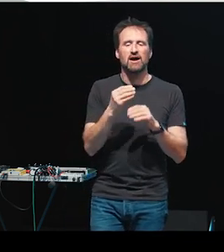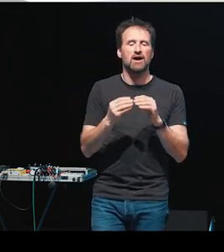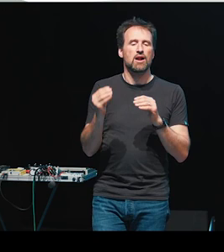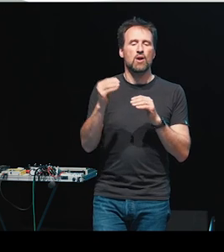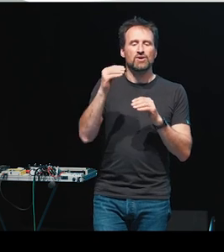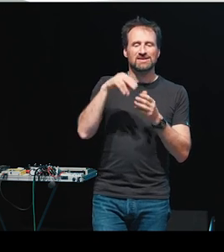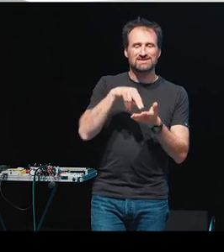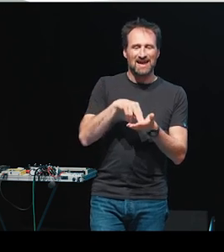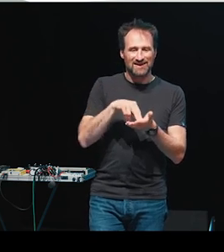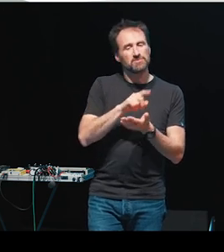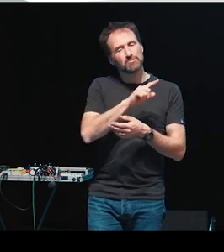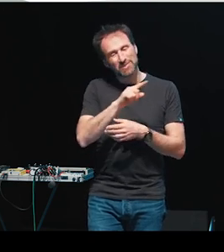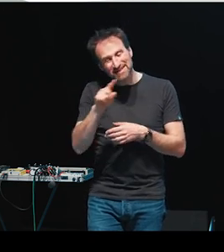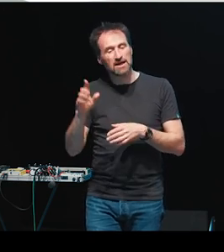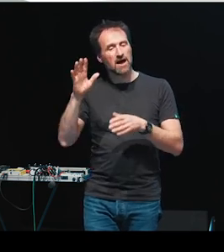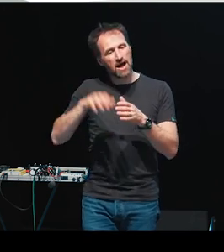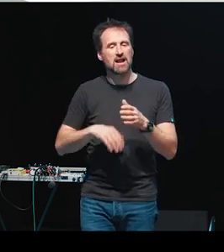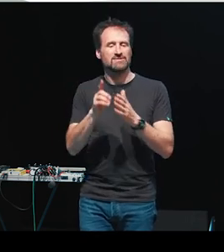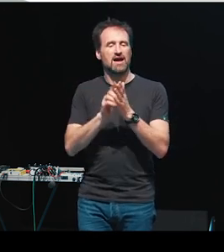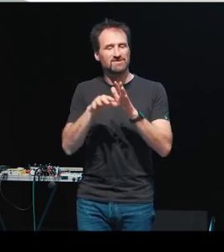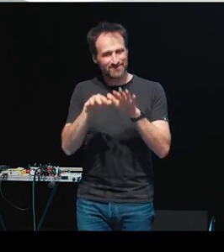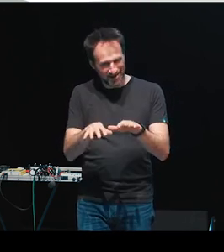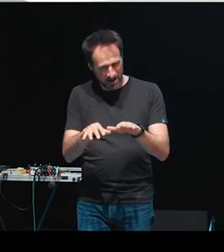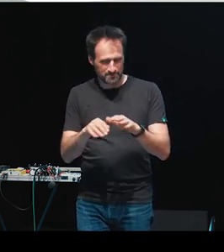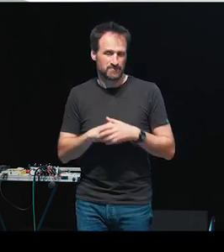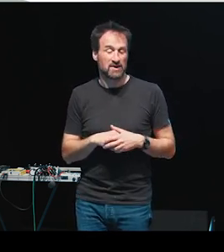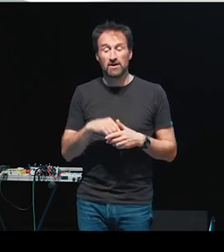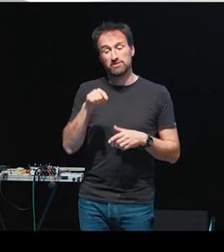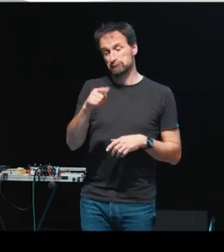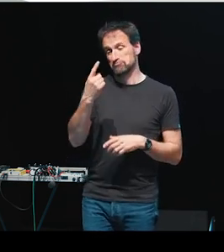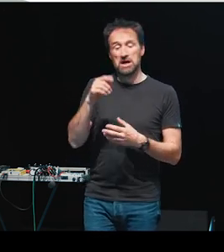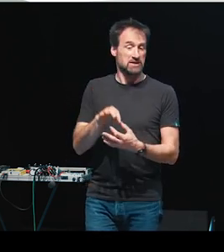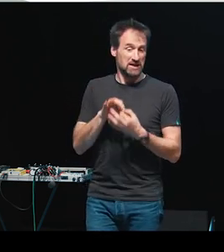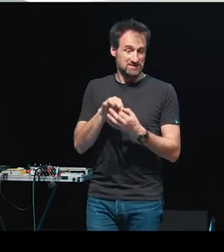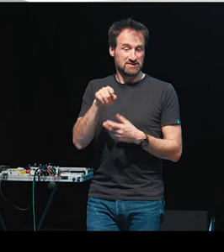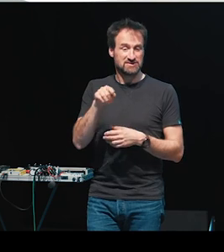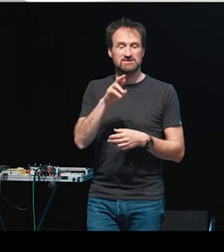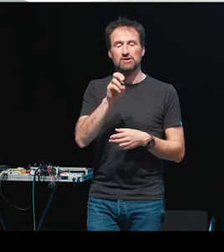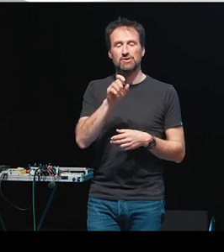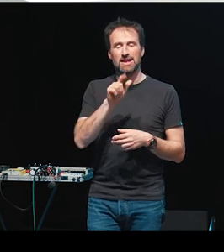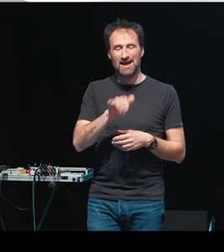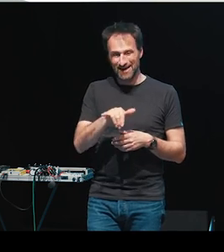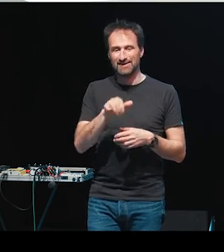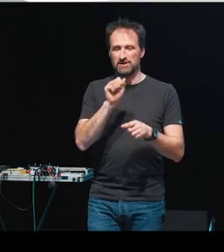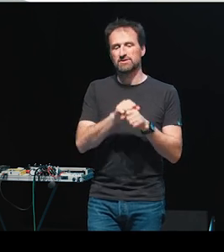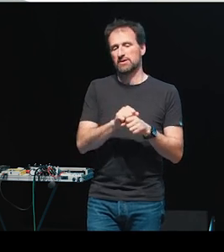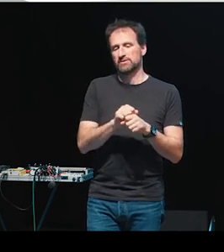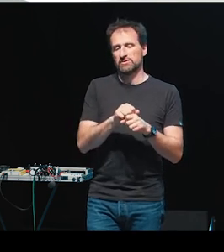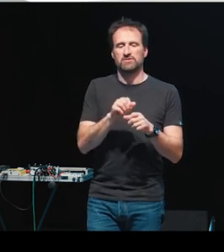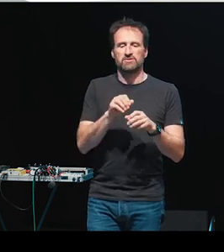all the data is there. And so this is one approach that Relay could take to work with defer.